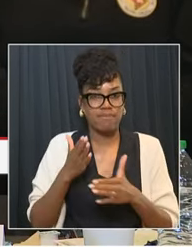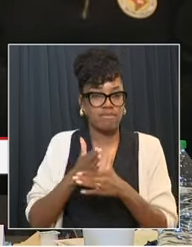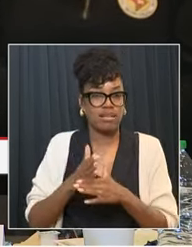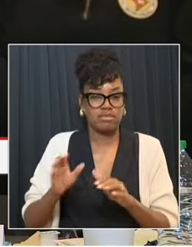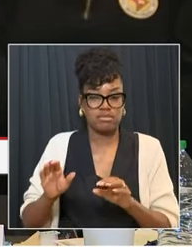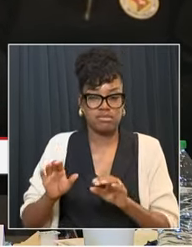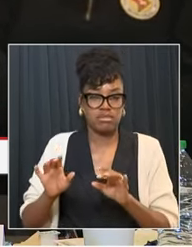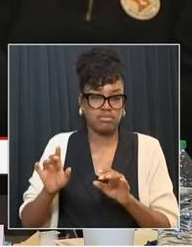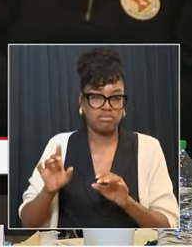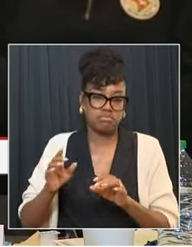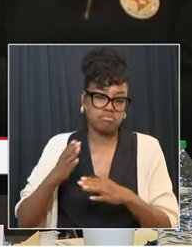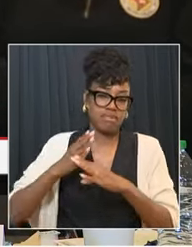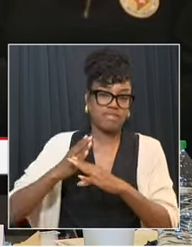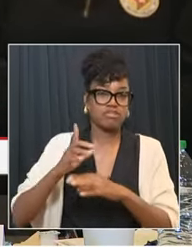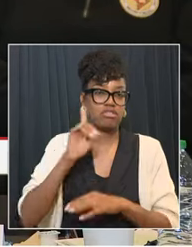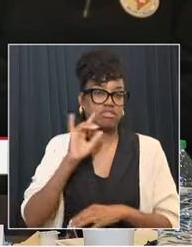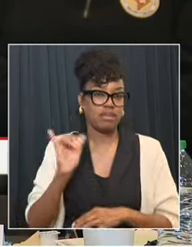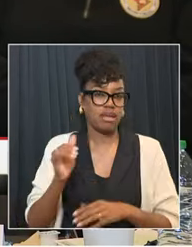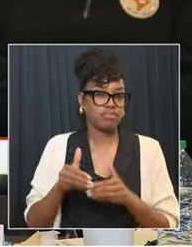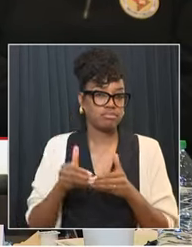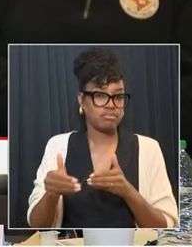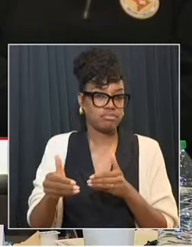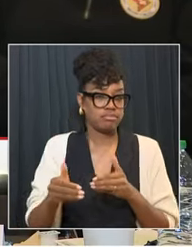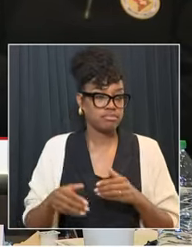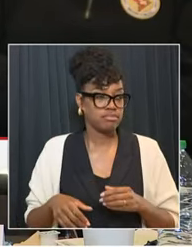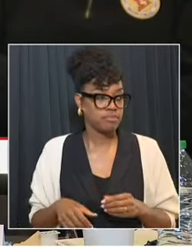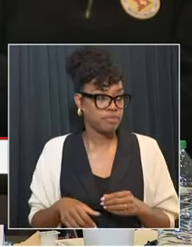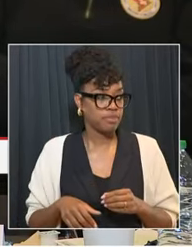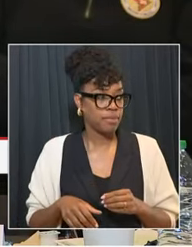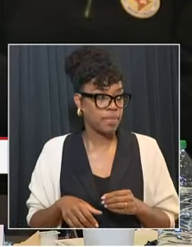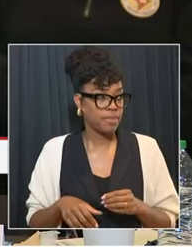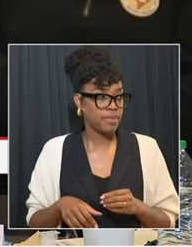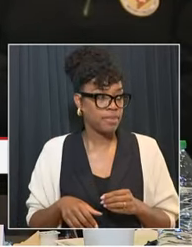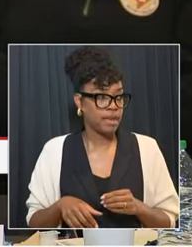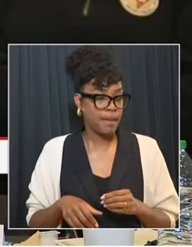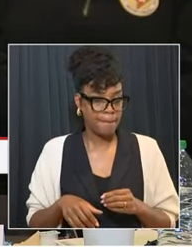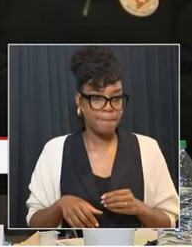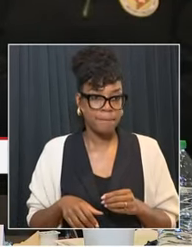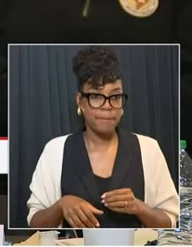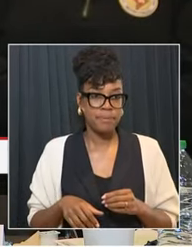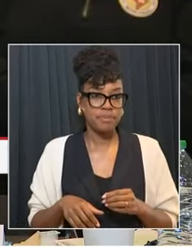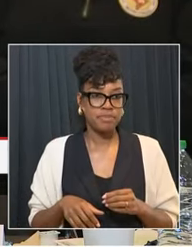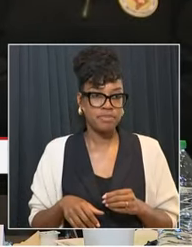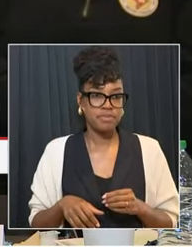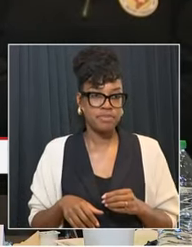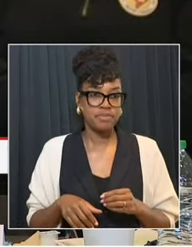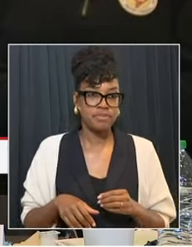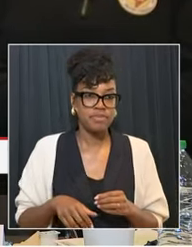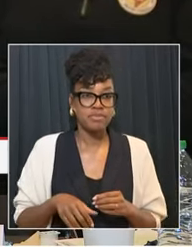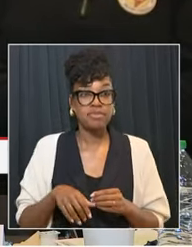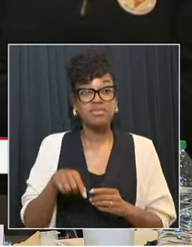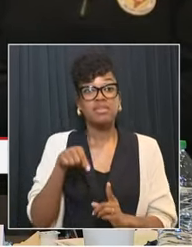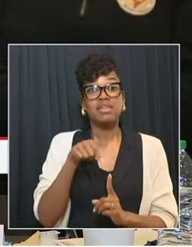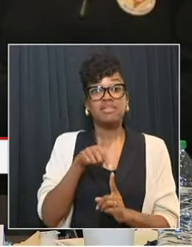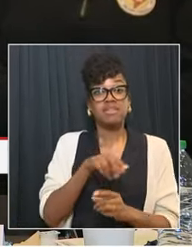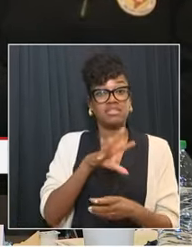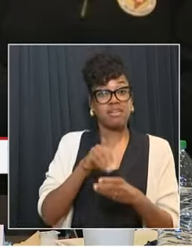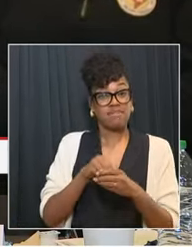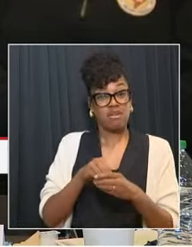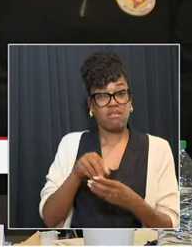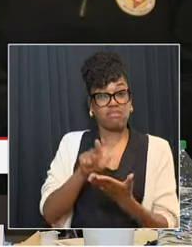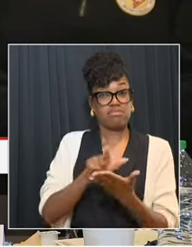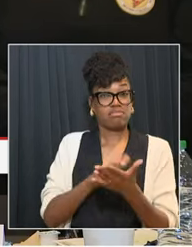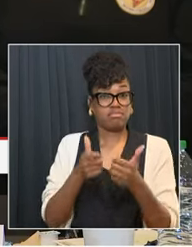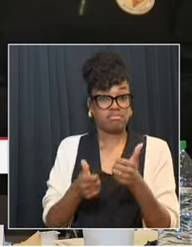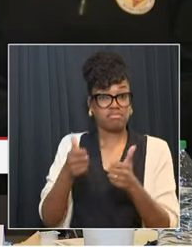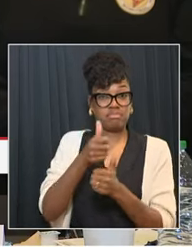my understanding, I want to qualify at that because this is part of the OAG's budget, is that a substantial portion of the Cure the